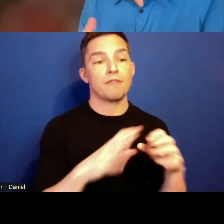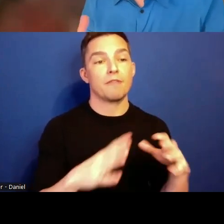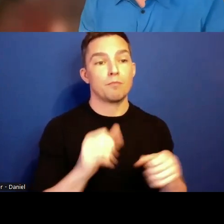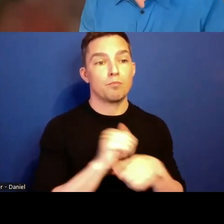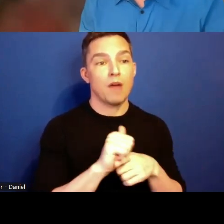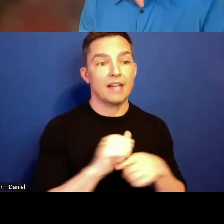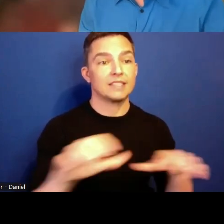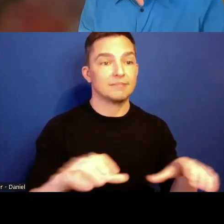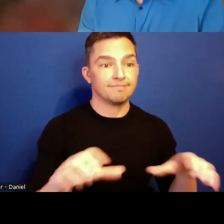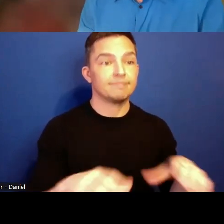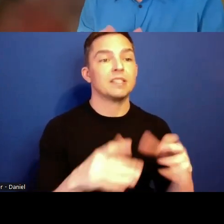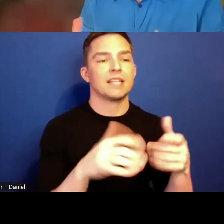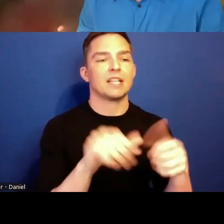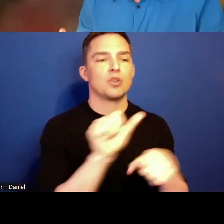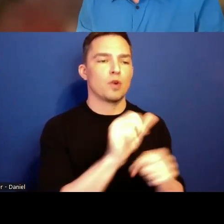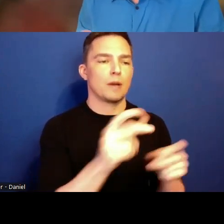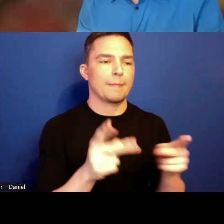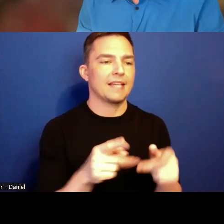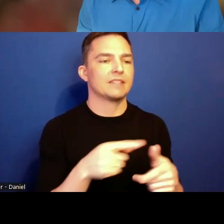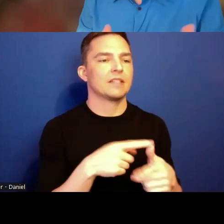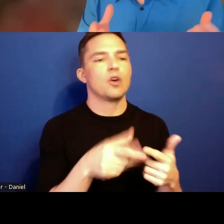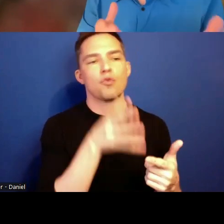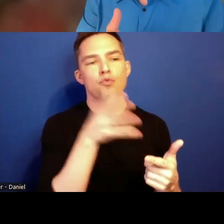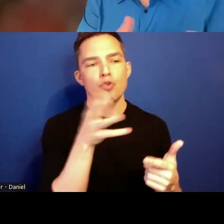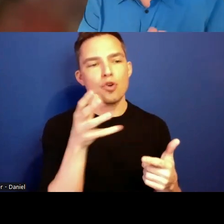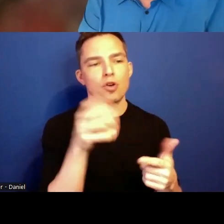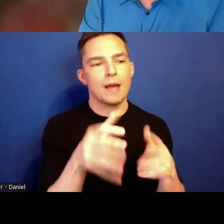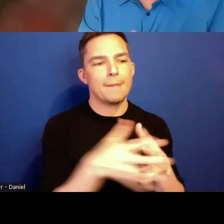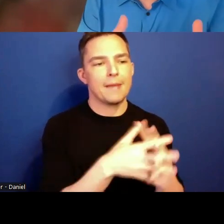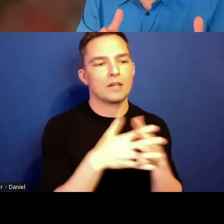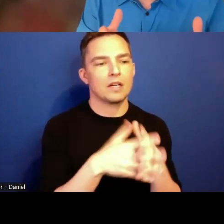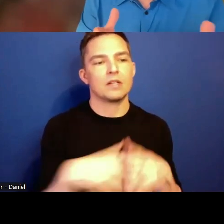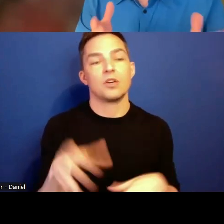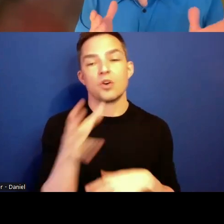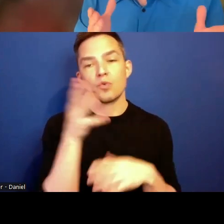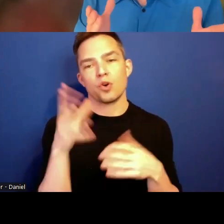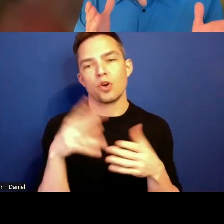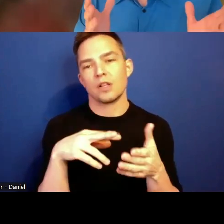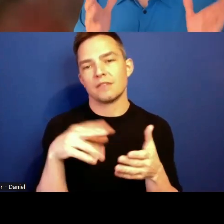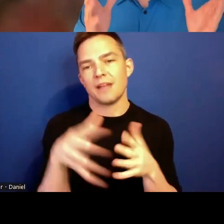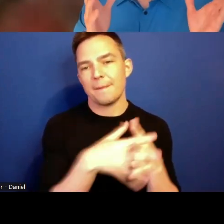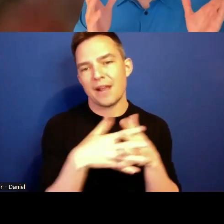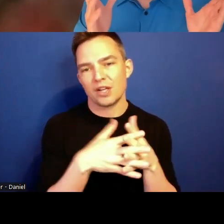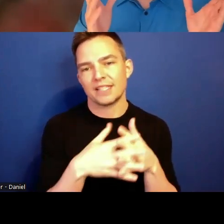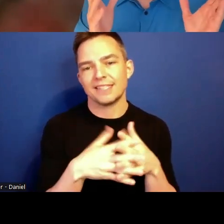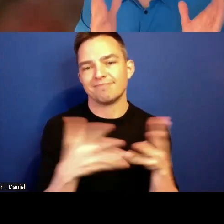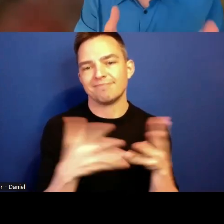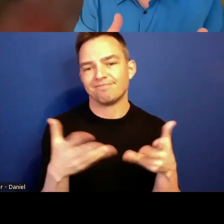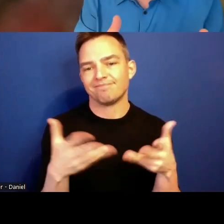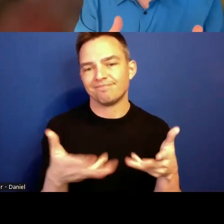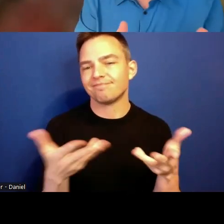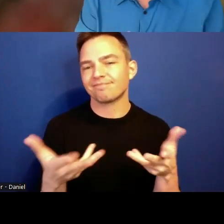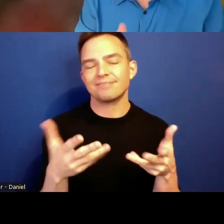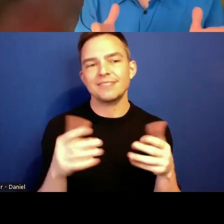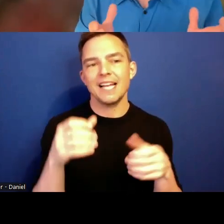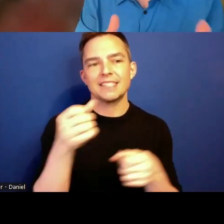and running include workplace, rural America, and rural America is such, it's an umbrella term which really does